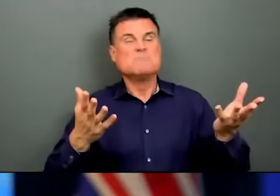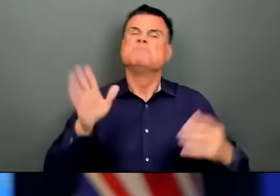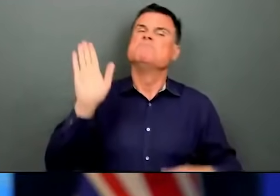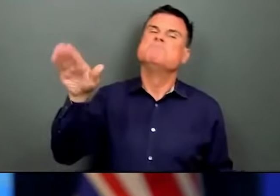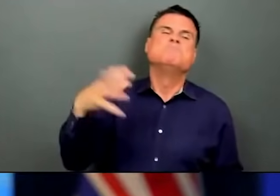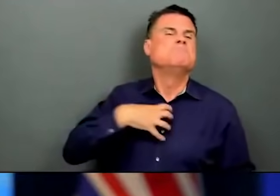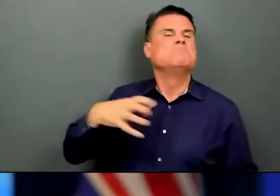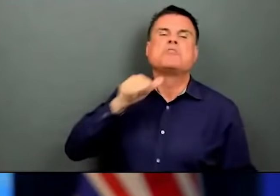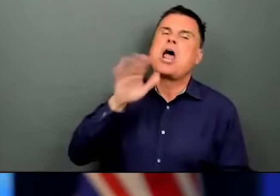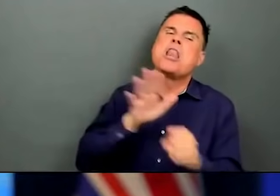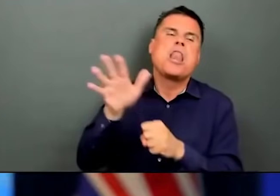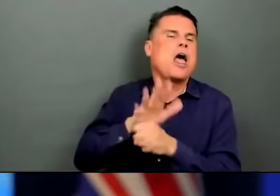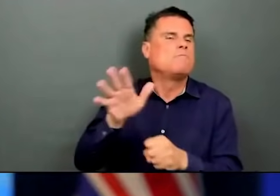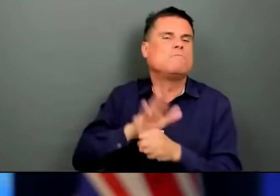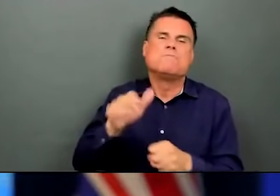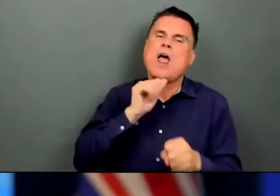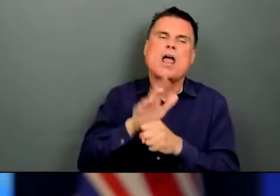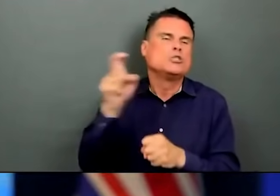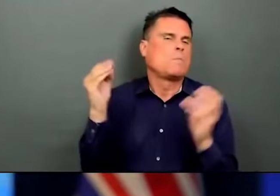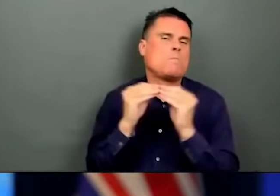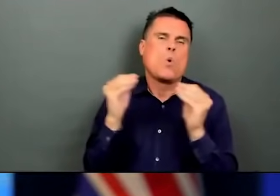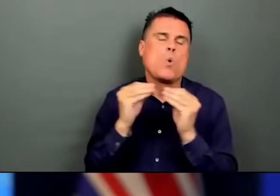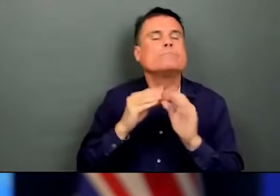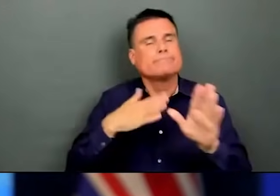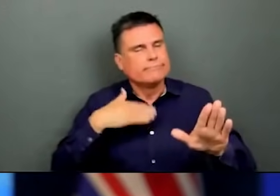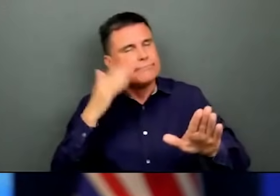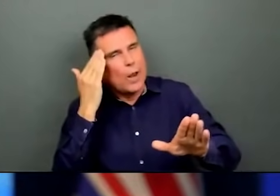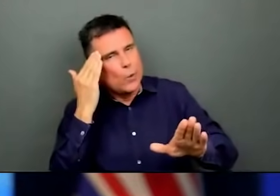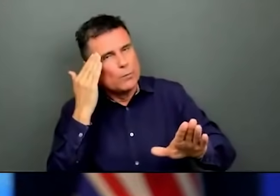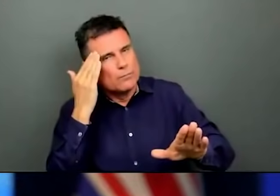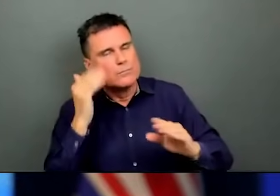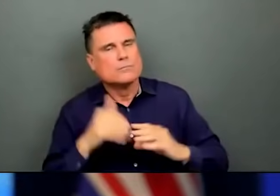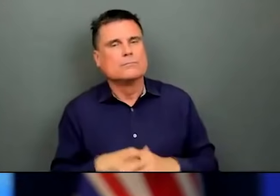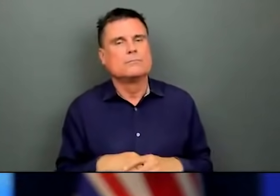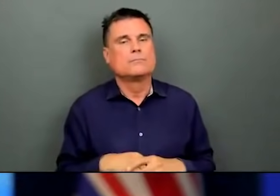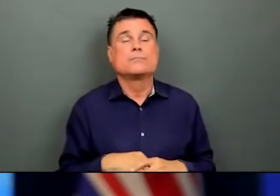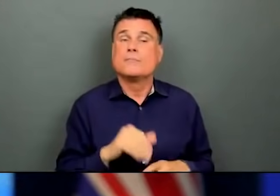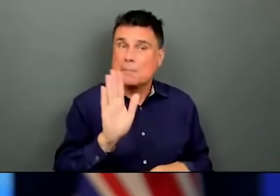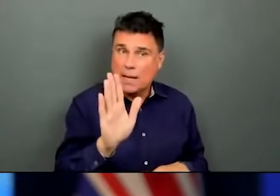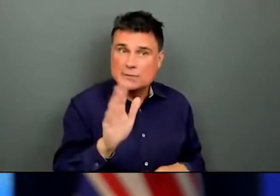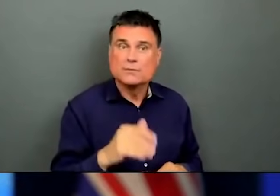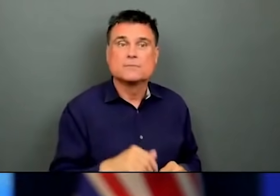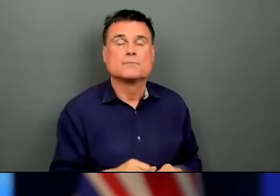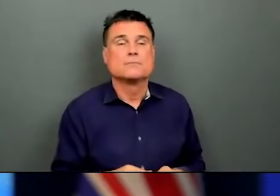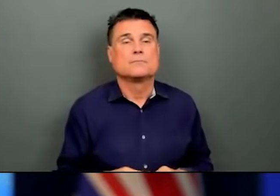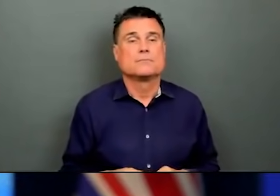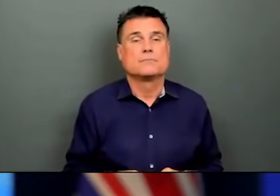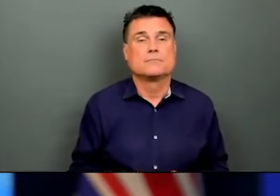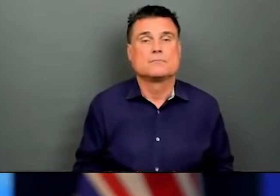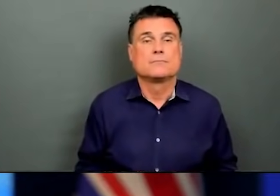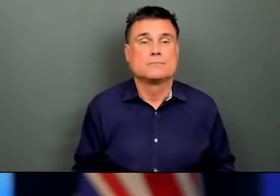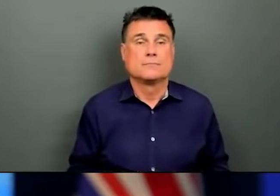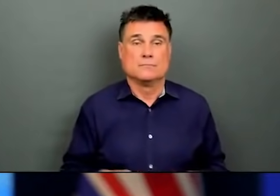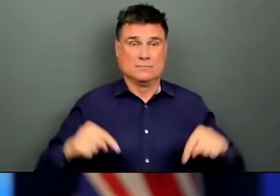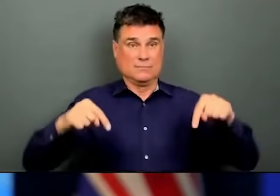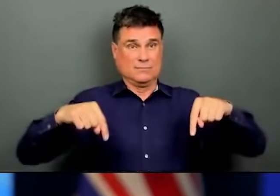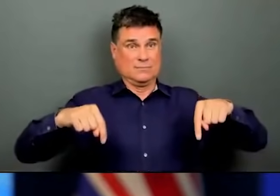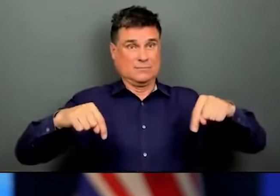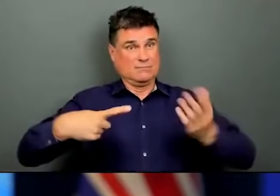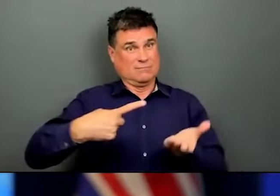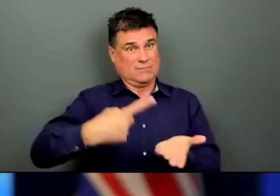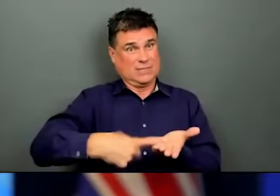about, and I can't lean into that hard enough. There have been generations of discussions going back well